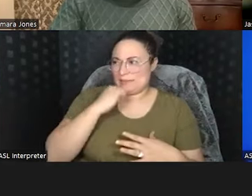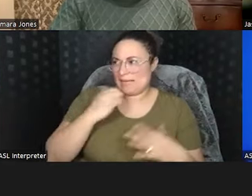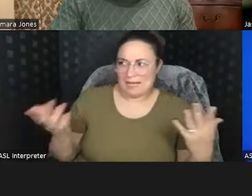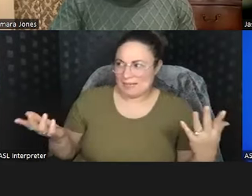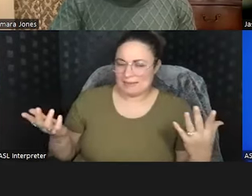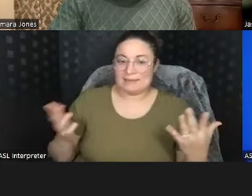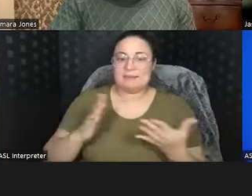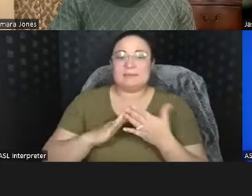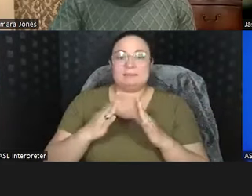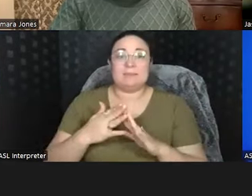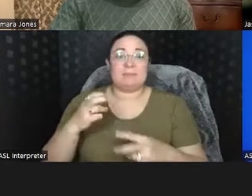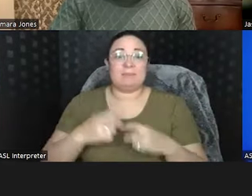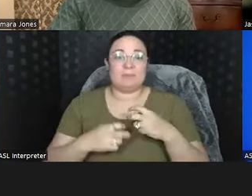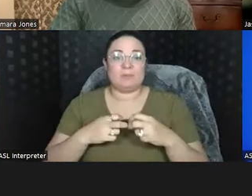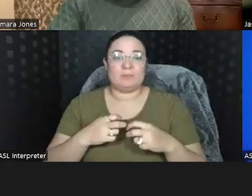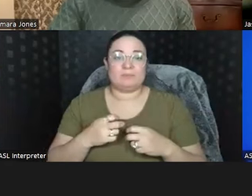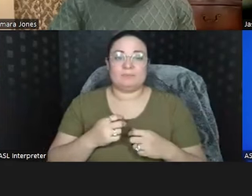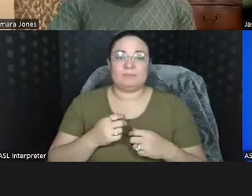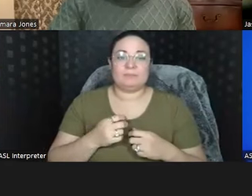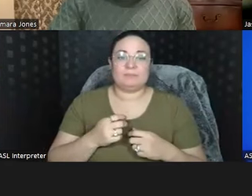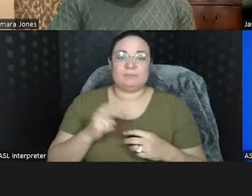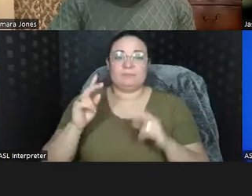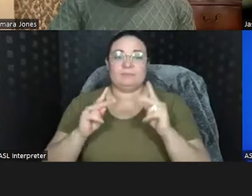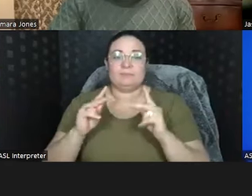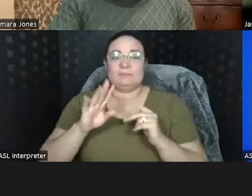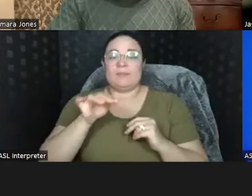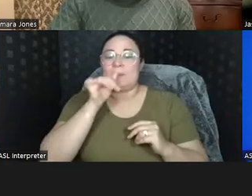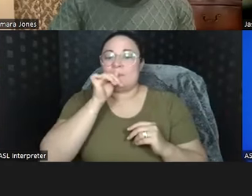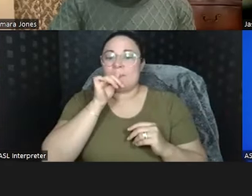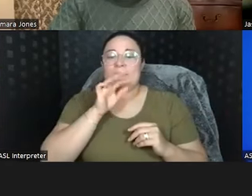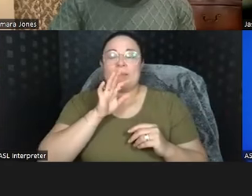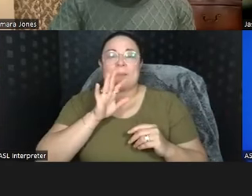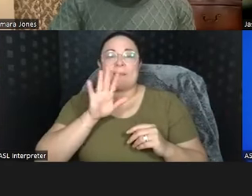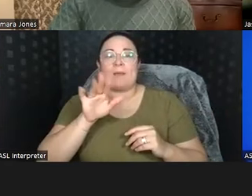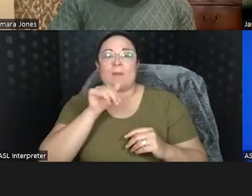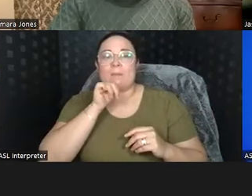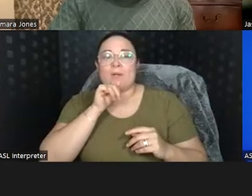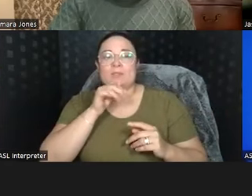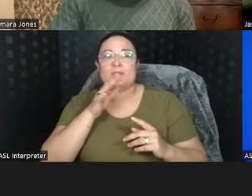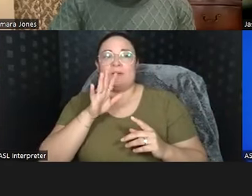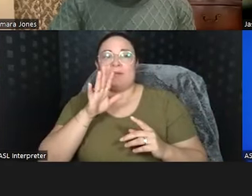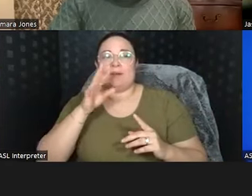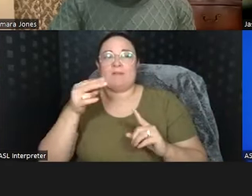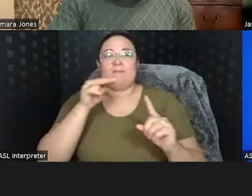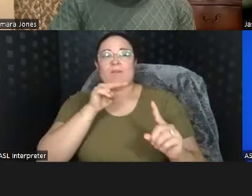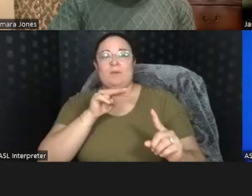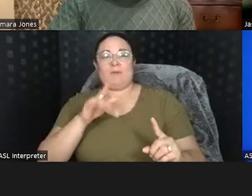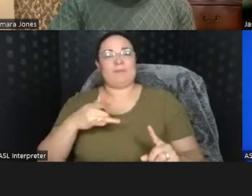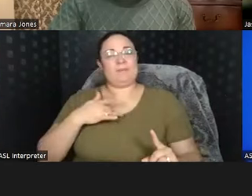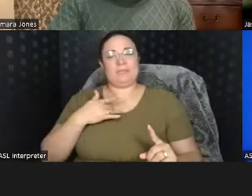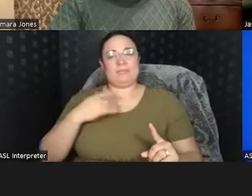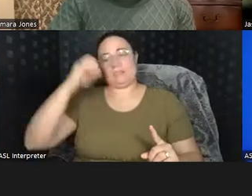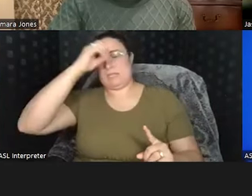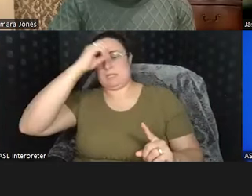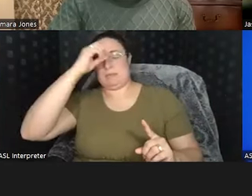became a thing where people's personal bias prevented me and my